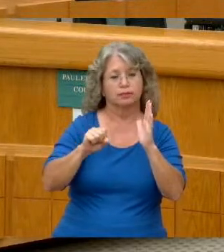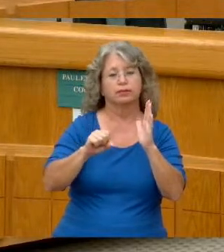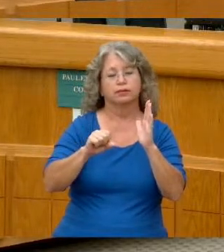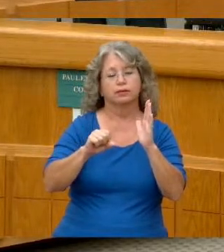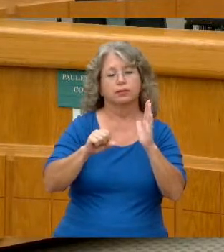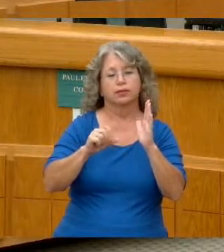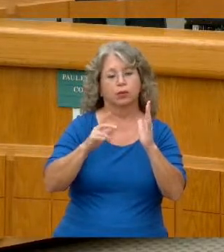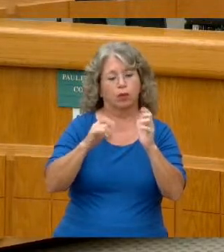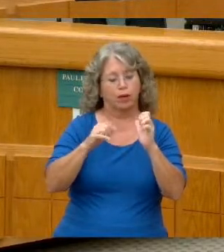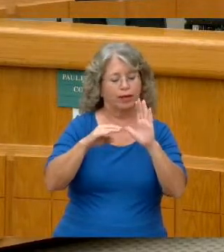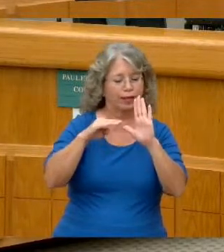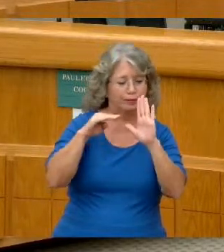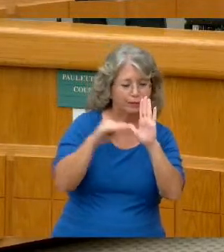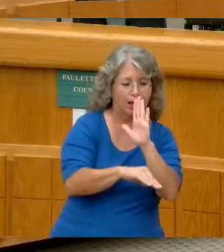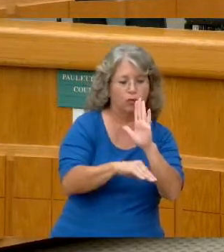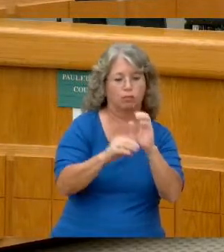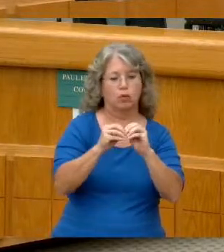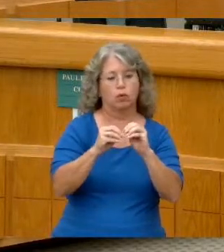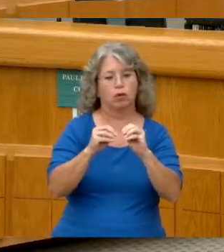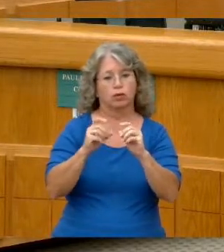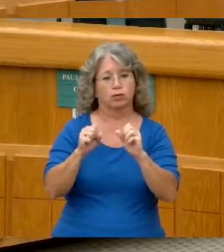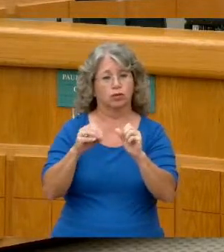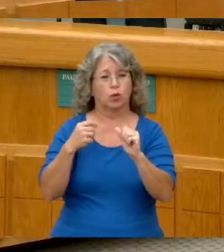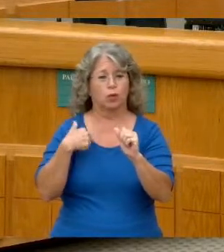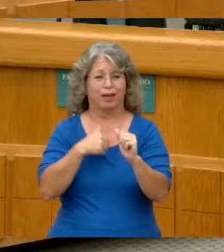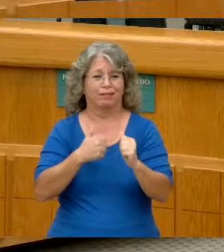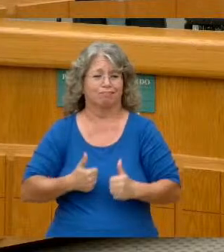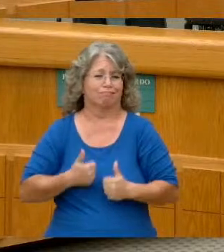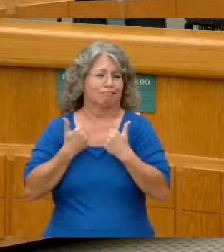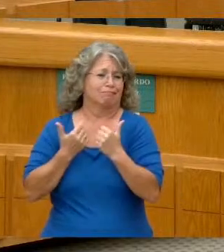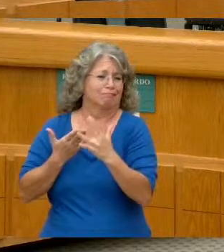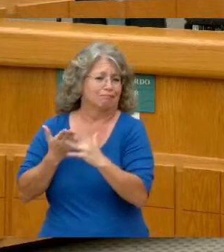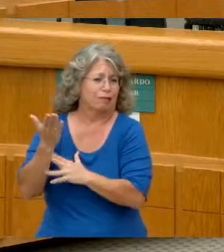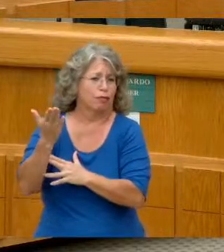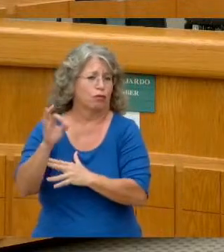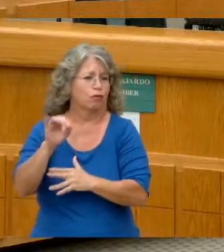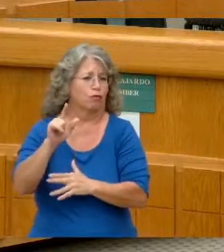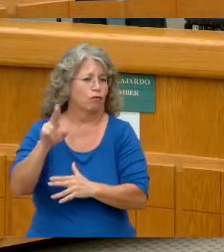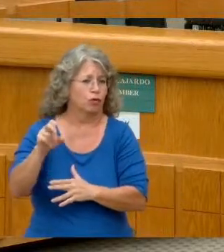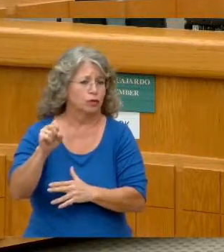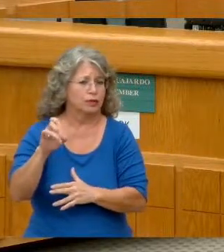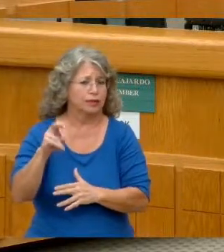So, and that concludes the